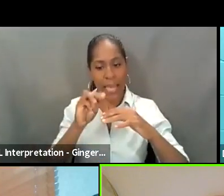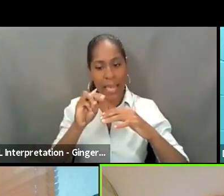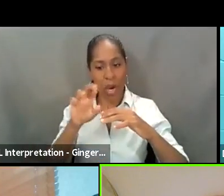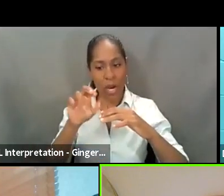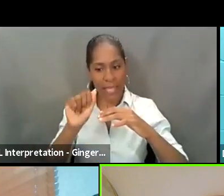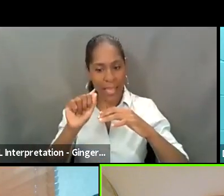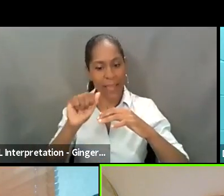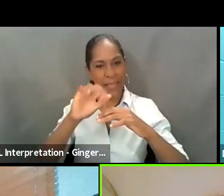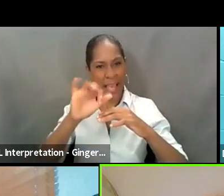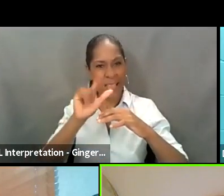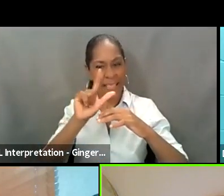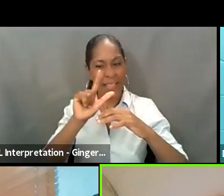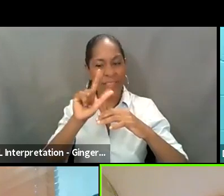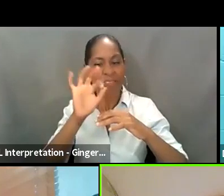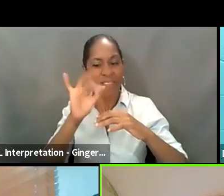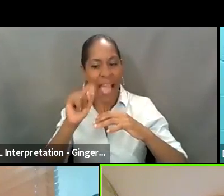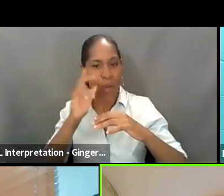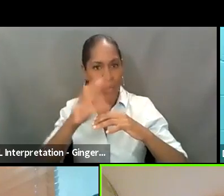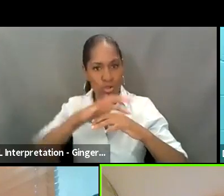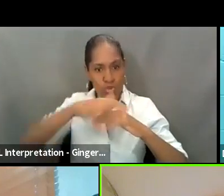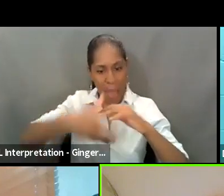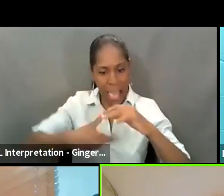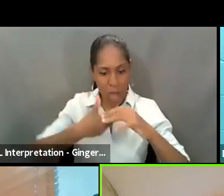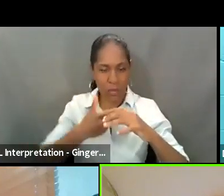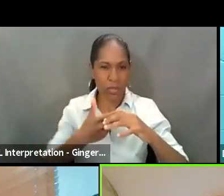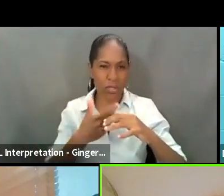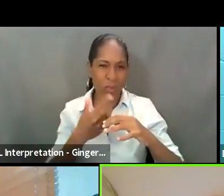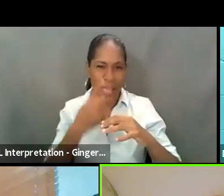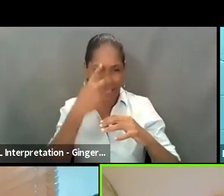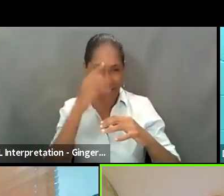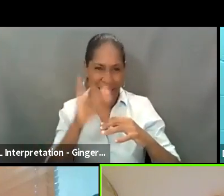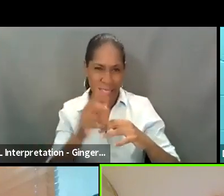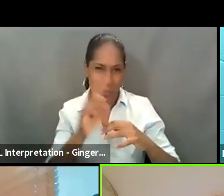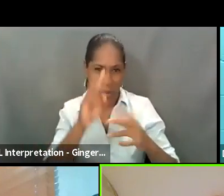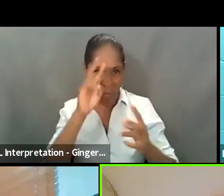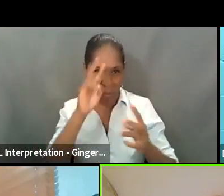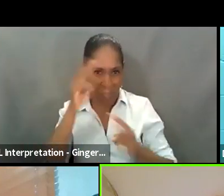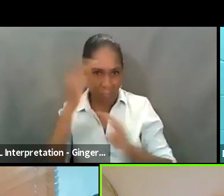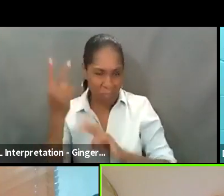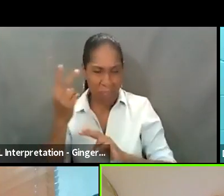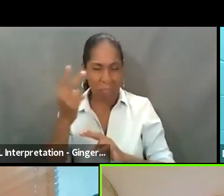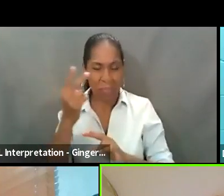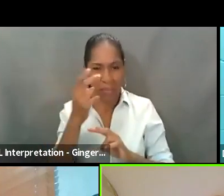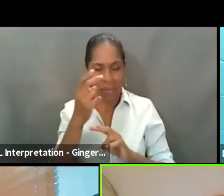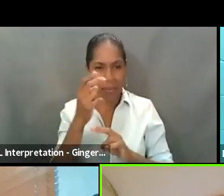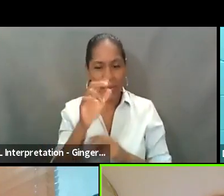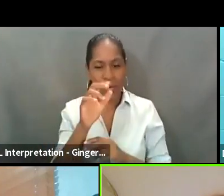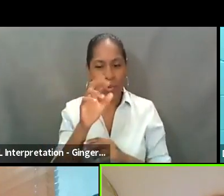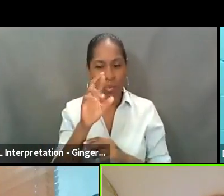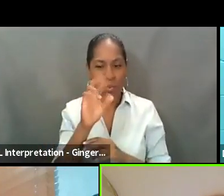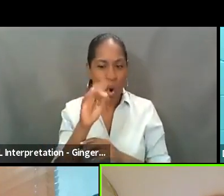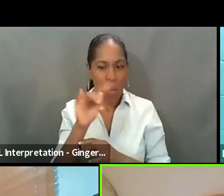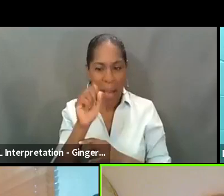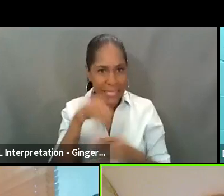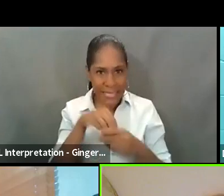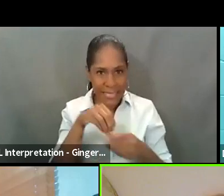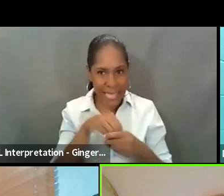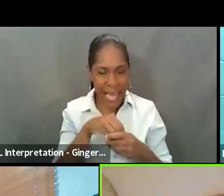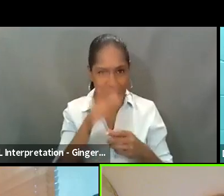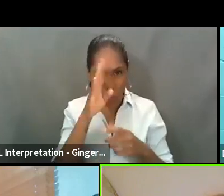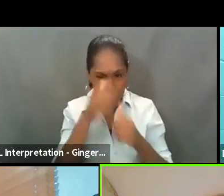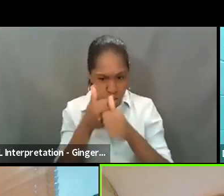little robots or microchips and things like that. Another thing that I've heard people say is, oh, well, I can